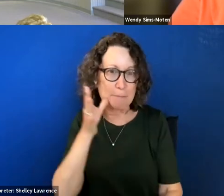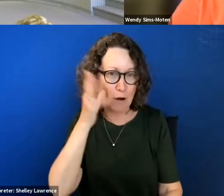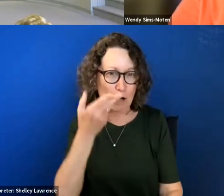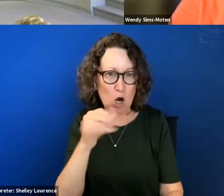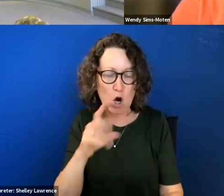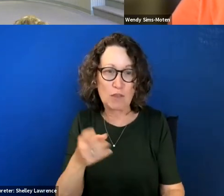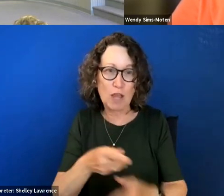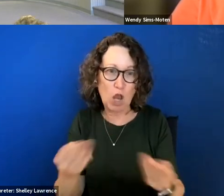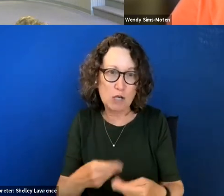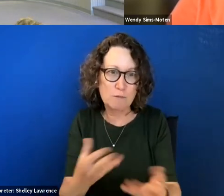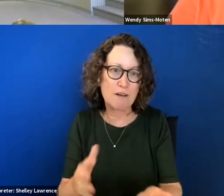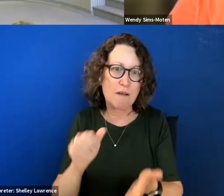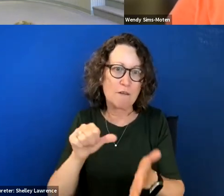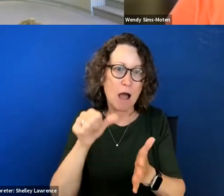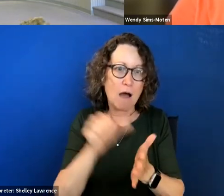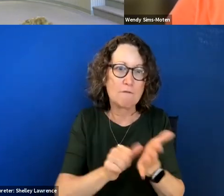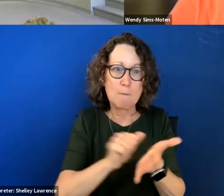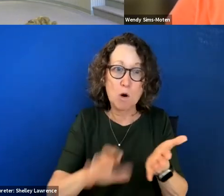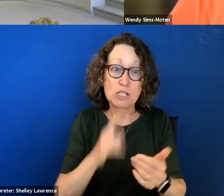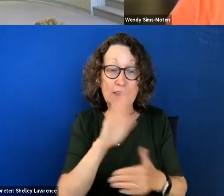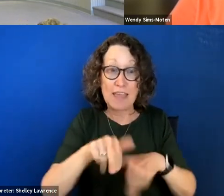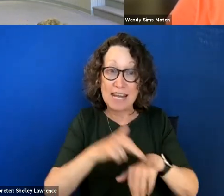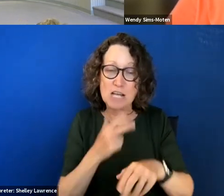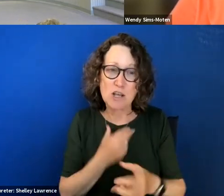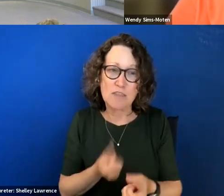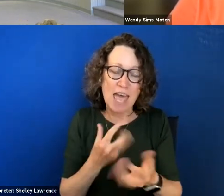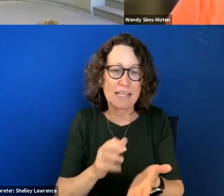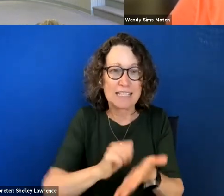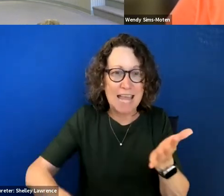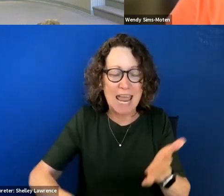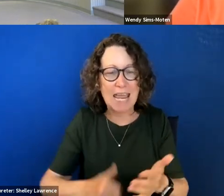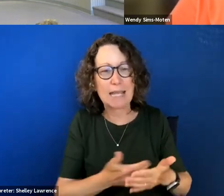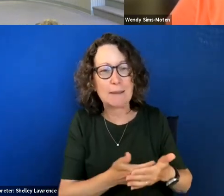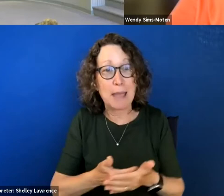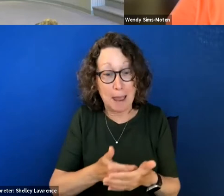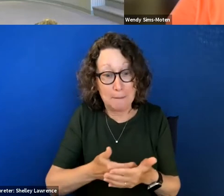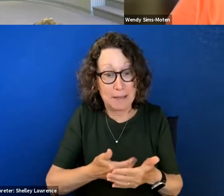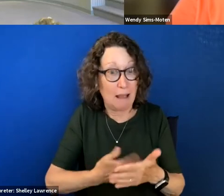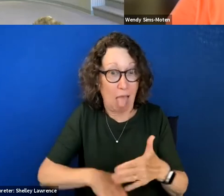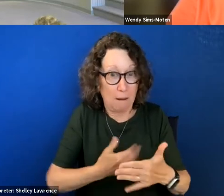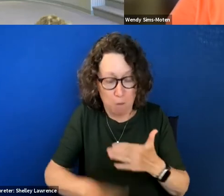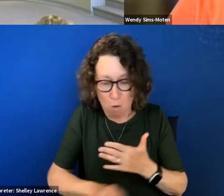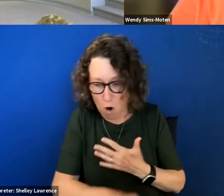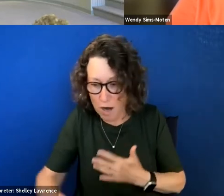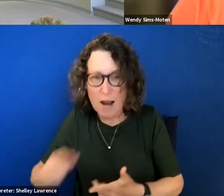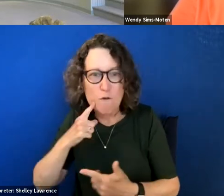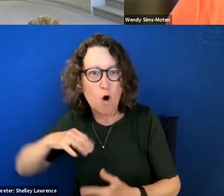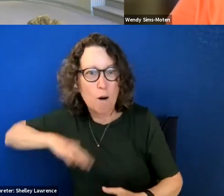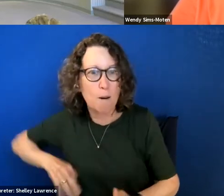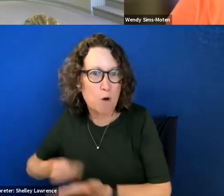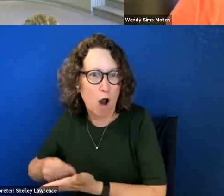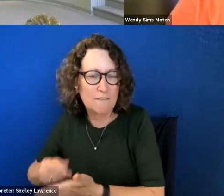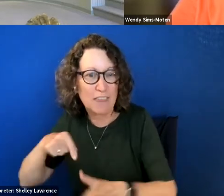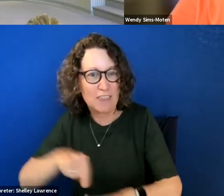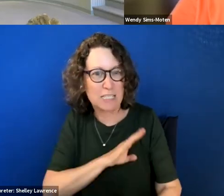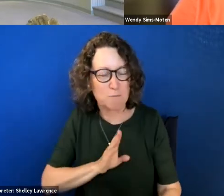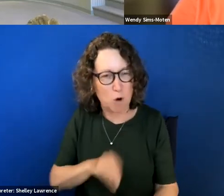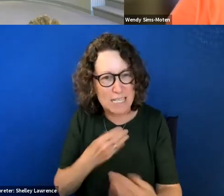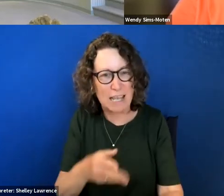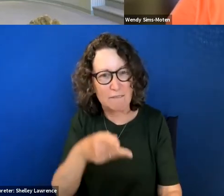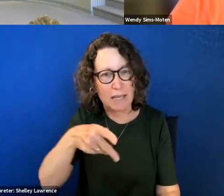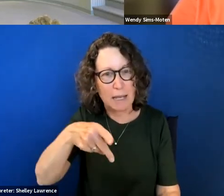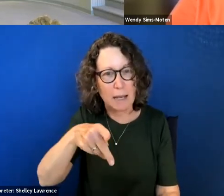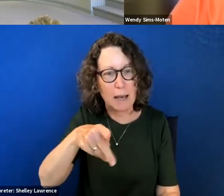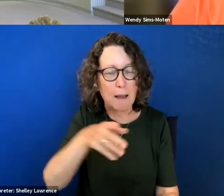largest provider of abortions in the nation that harvests fetal tissue and organs for financial profit. This board is giving Planned